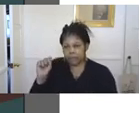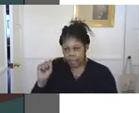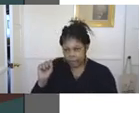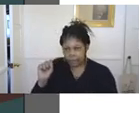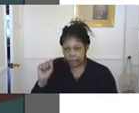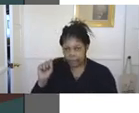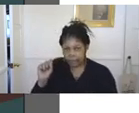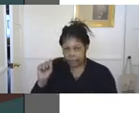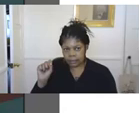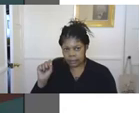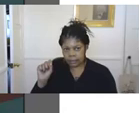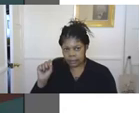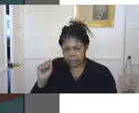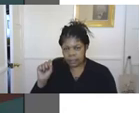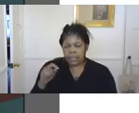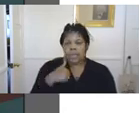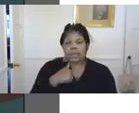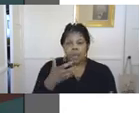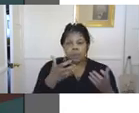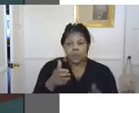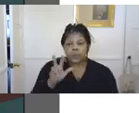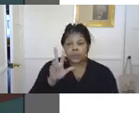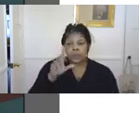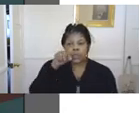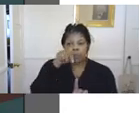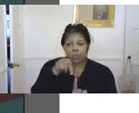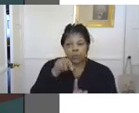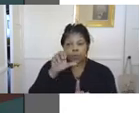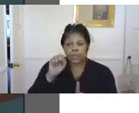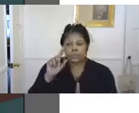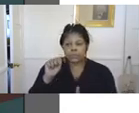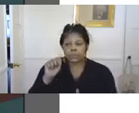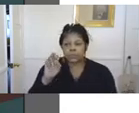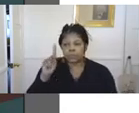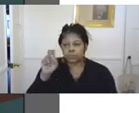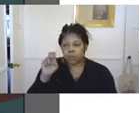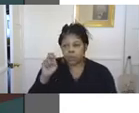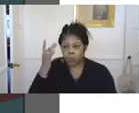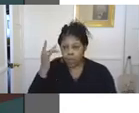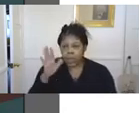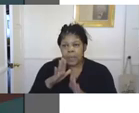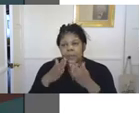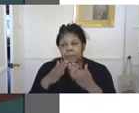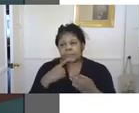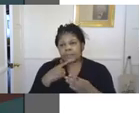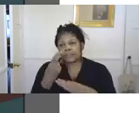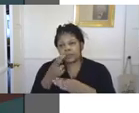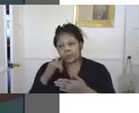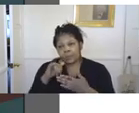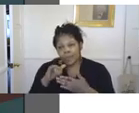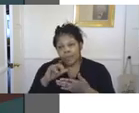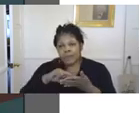want it to be a 3 point stroke. How do I know that? Because that's what the brush tells me, or the book tells me. And it's just a little bit wider